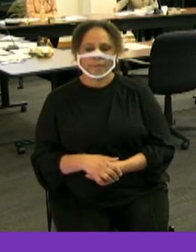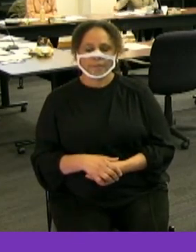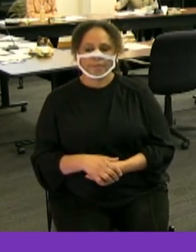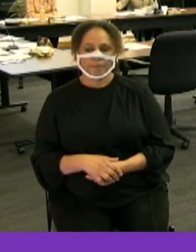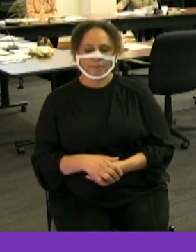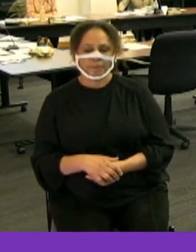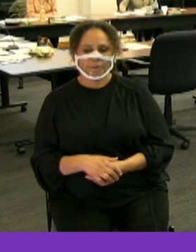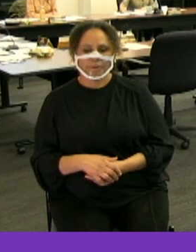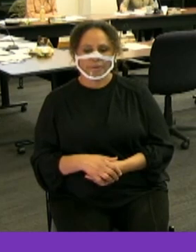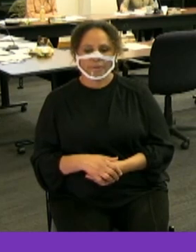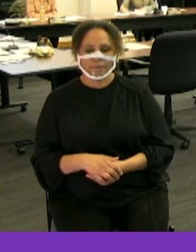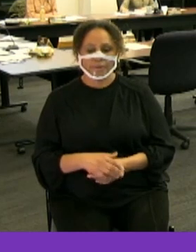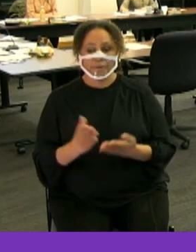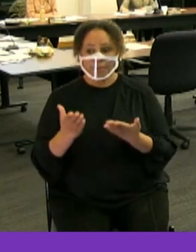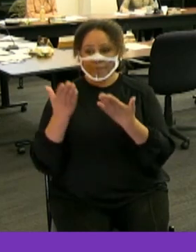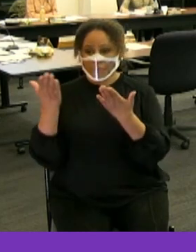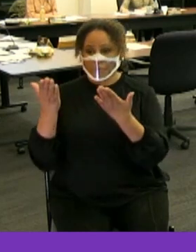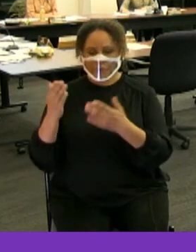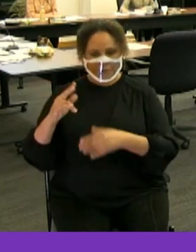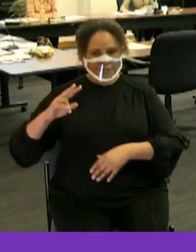So moved. Second.